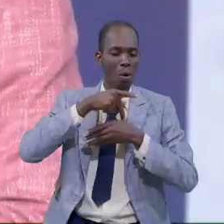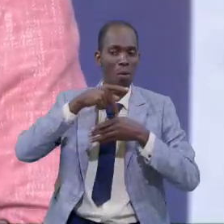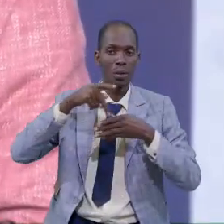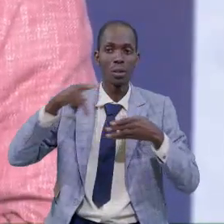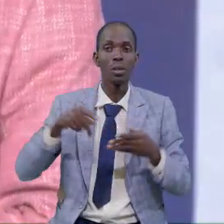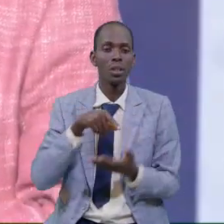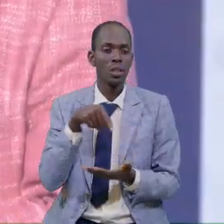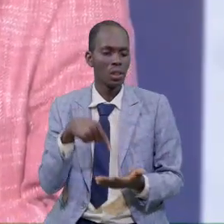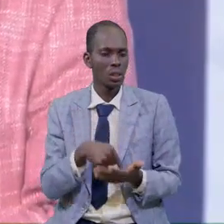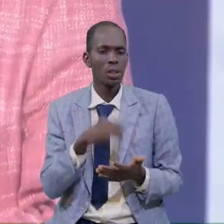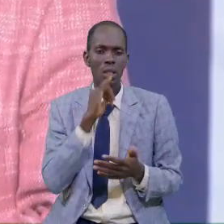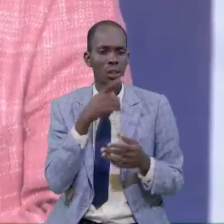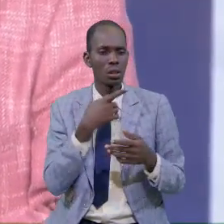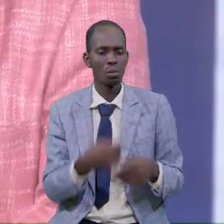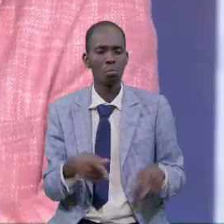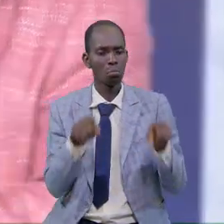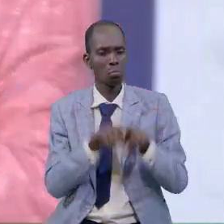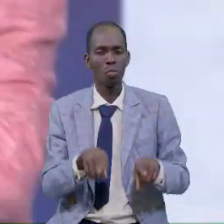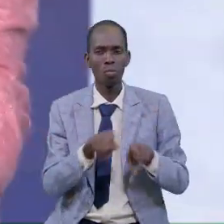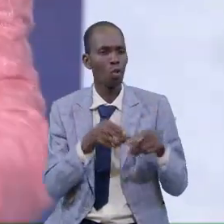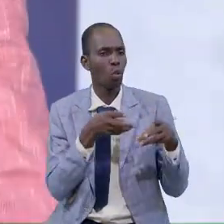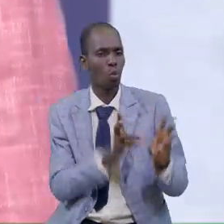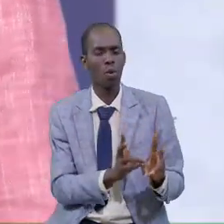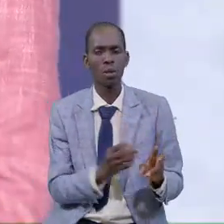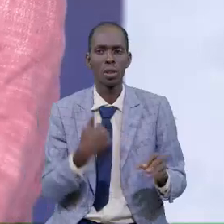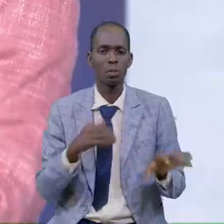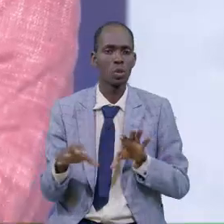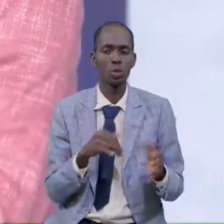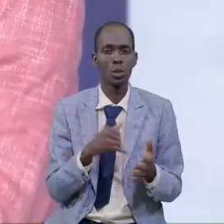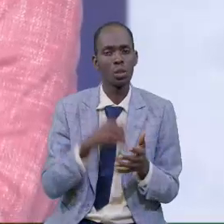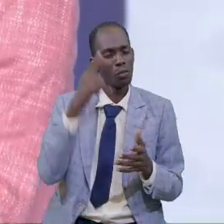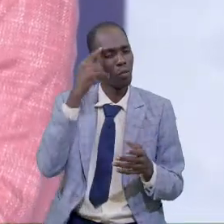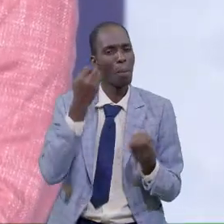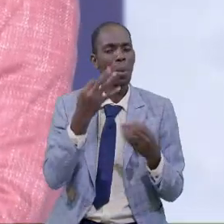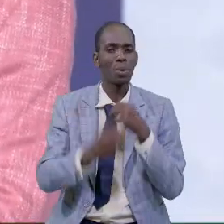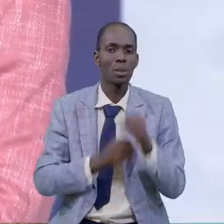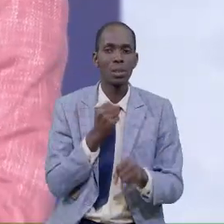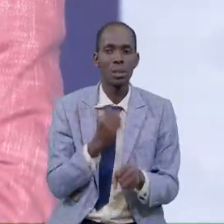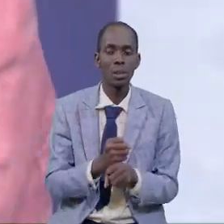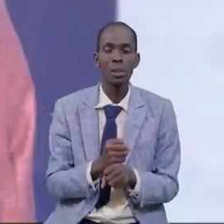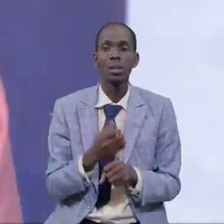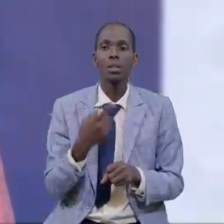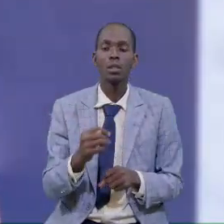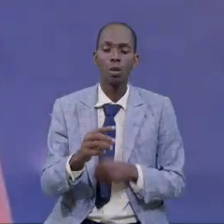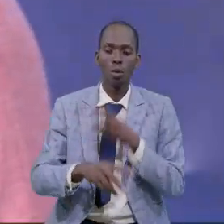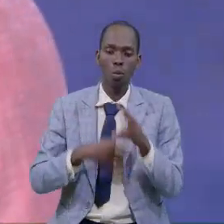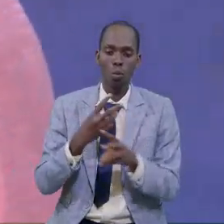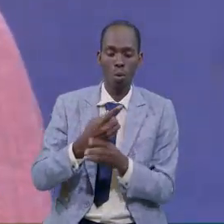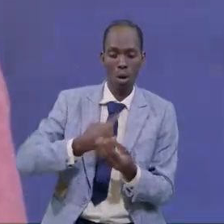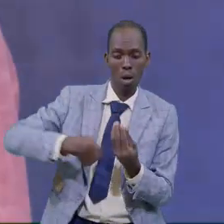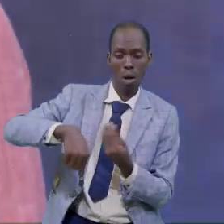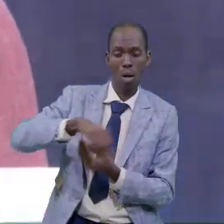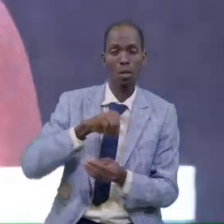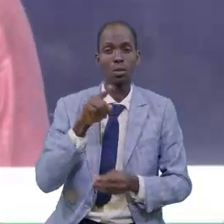doing it for centuries. The world around you and the world beyond you. The people